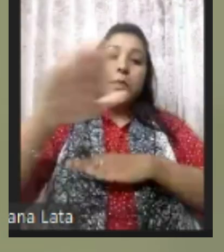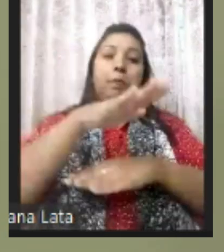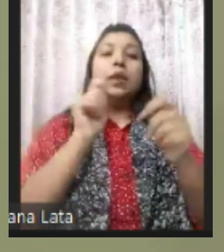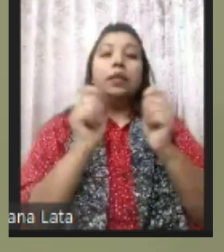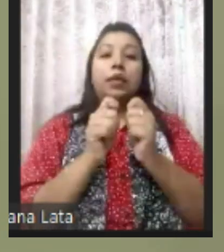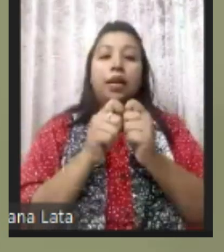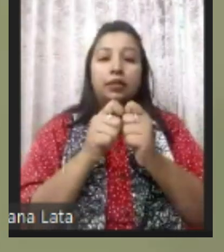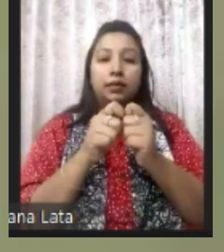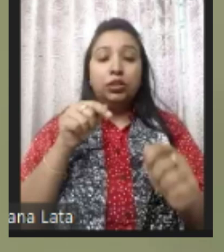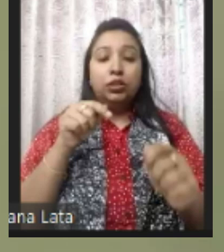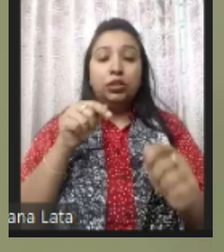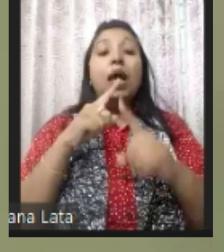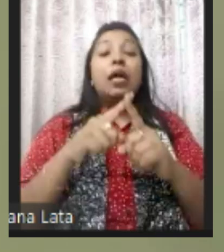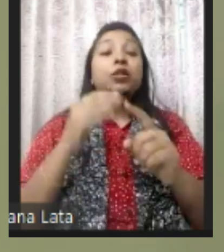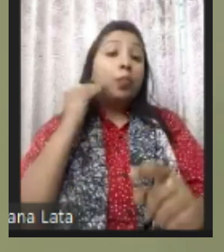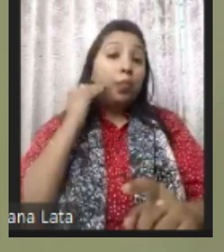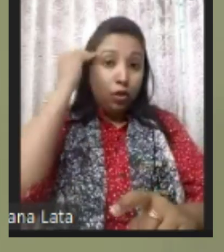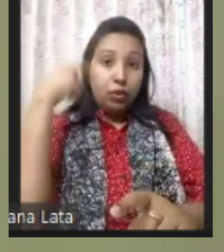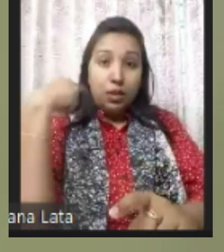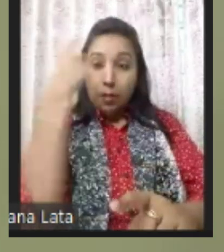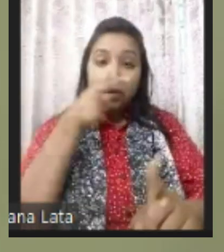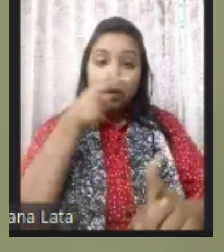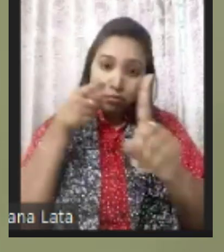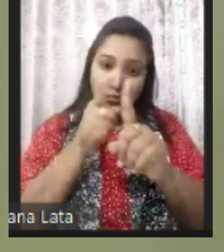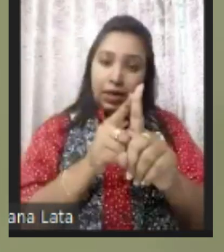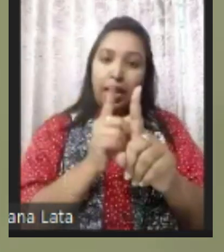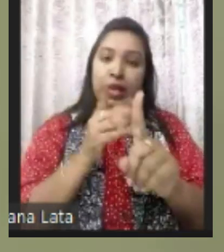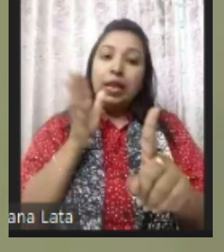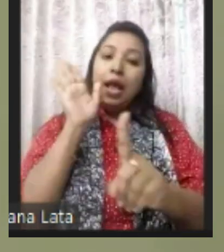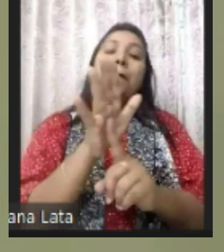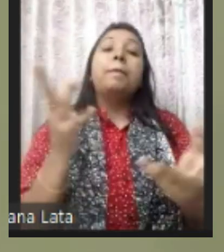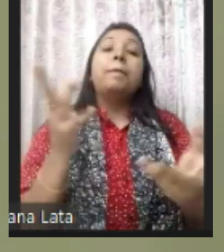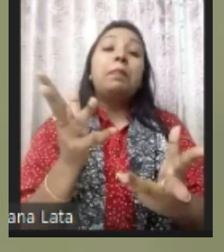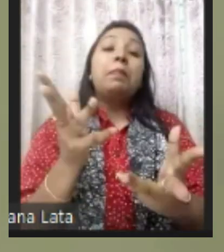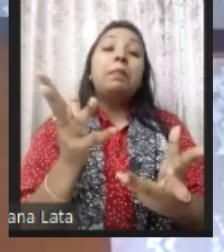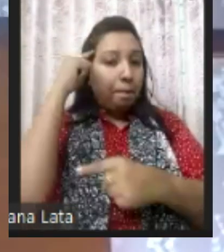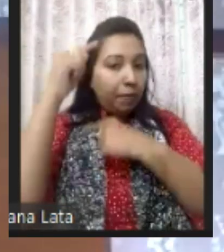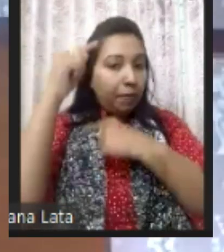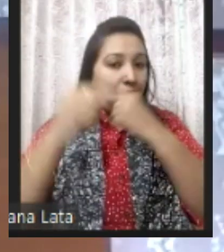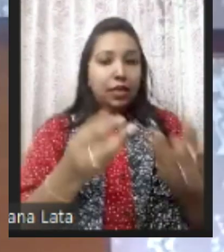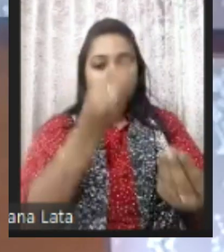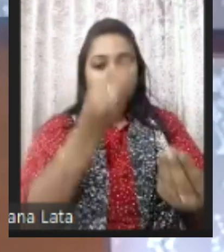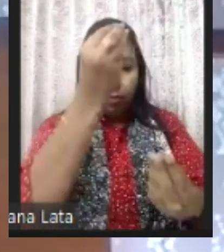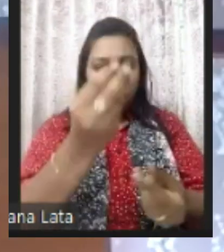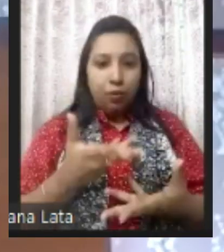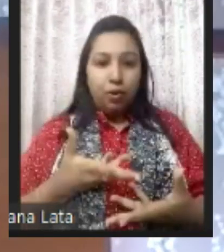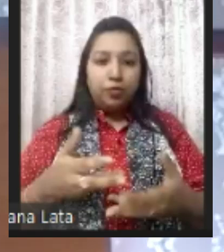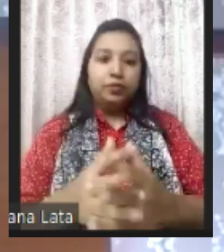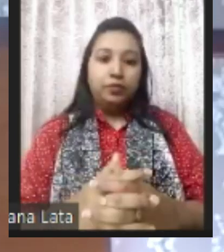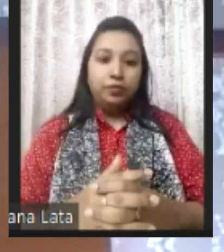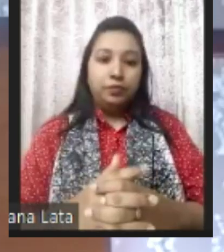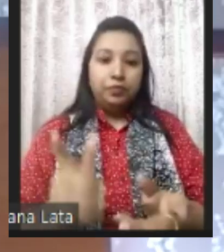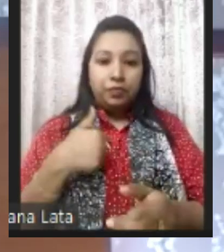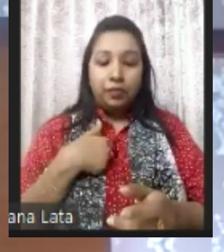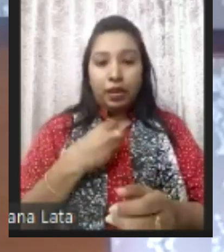on persons with special needs, so special abilities? Thank you. Thank you, Anil bhai. It is my pleasure to